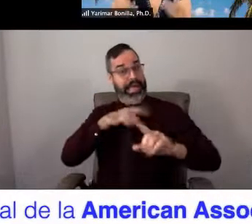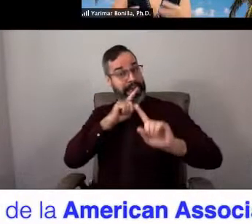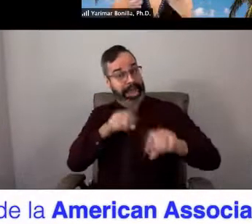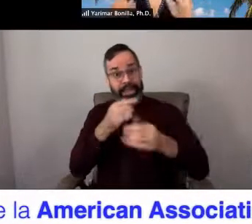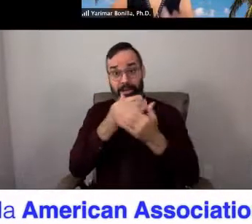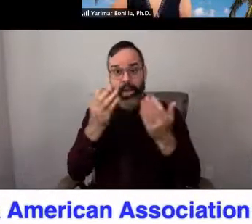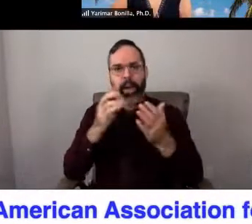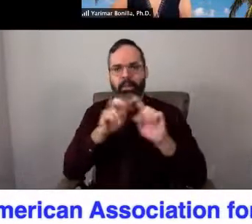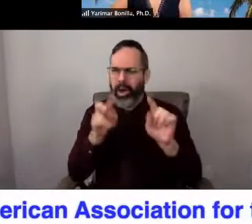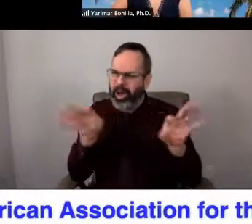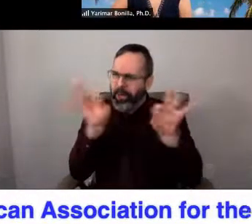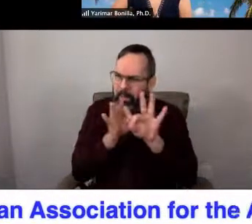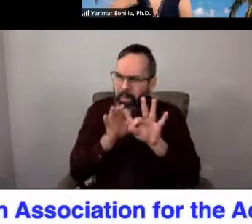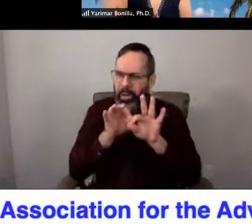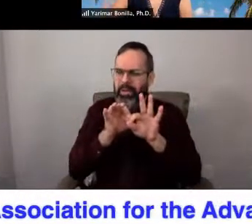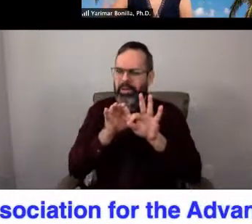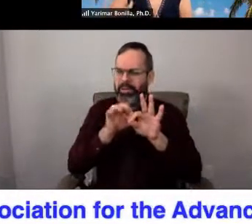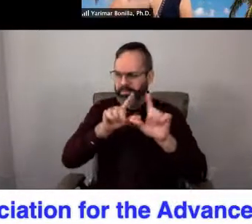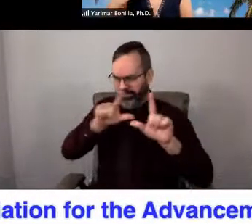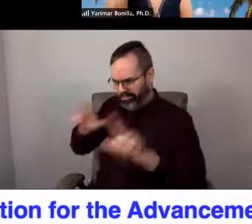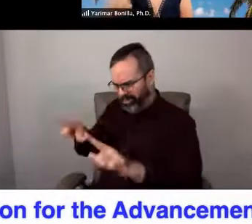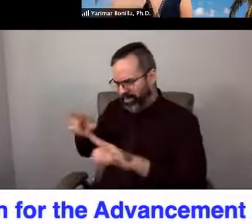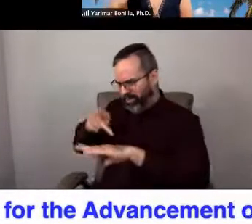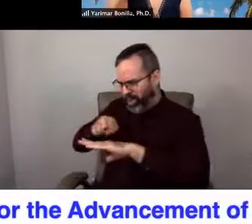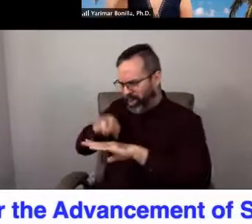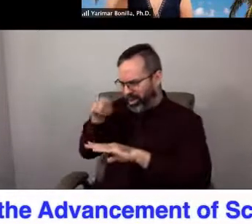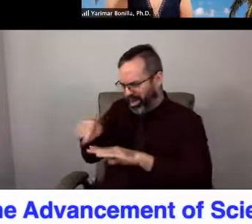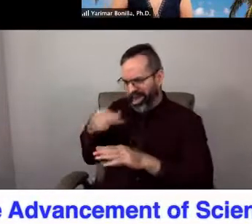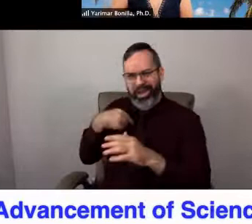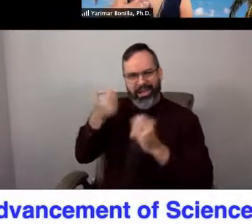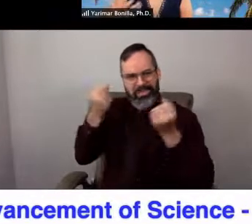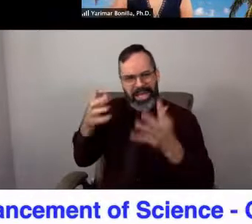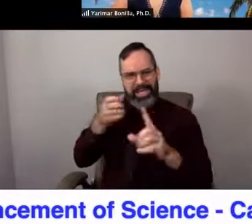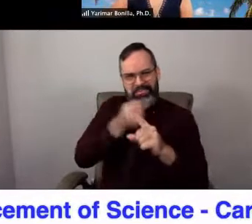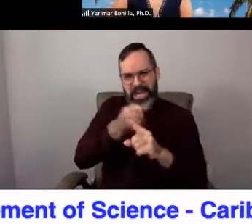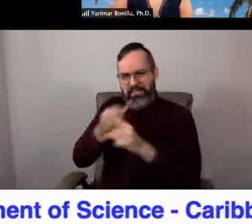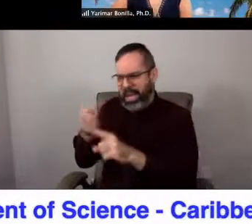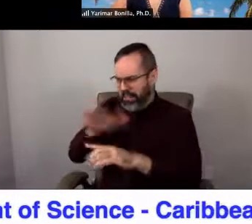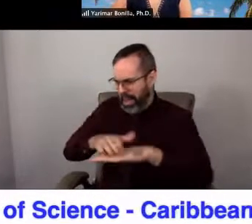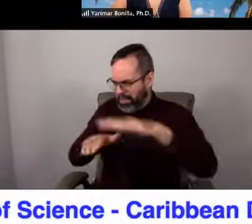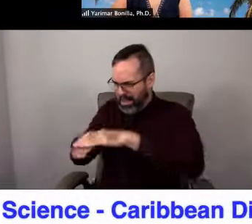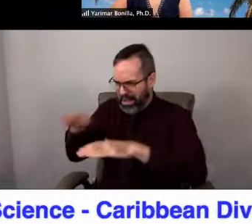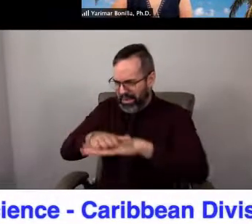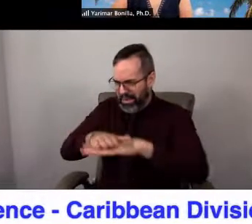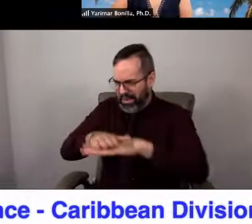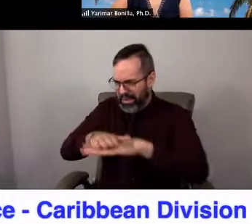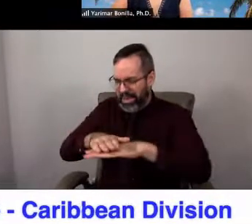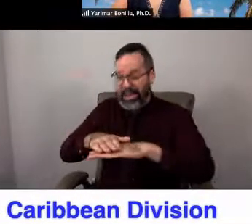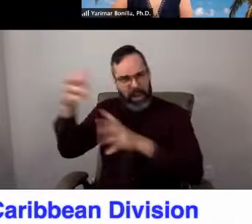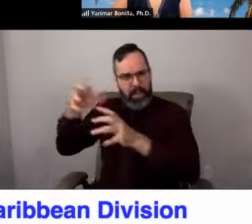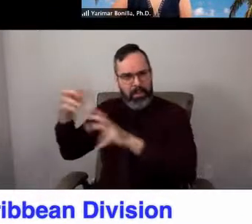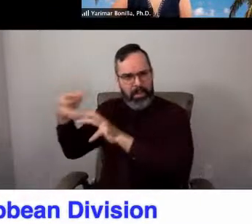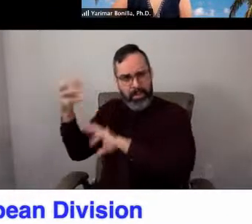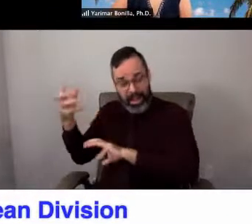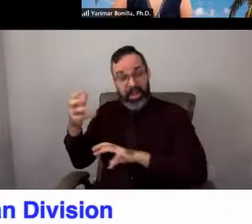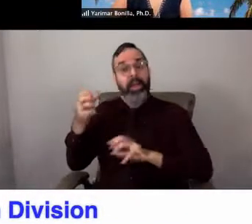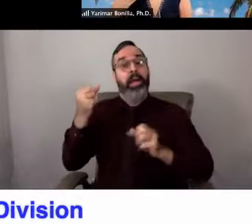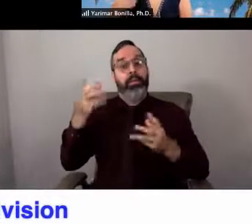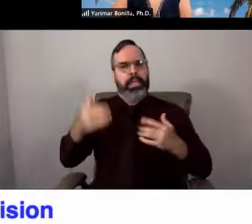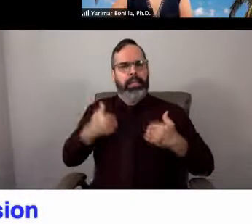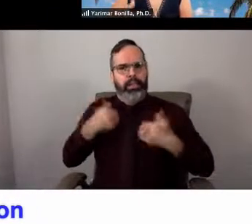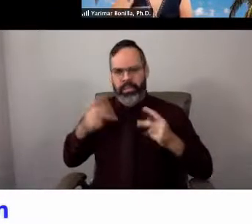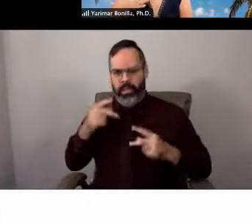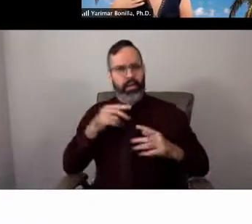focus particularly in Puerto Rico when we've had so many layered disasters, of how young people are thinking about the role